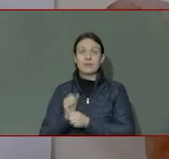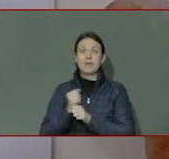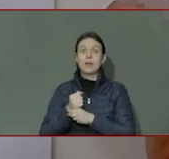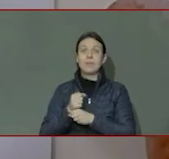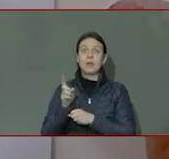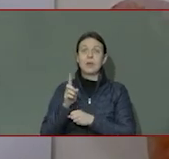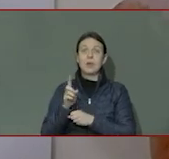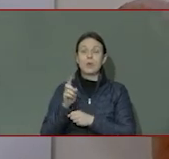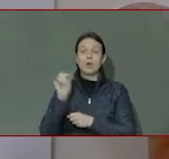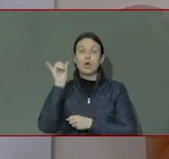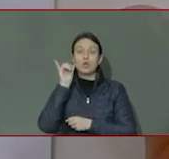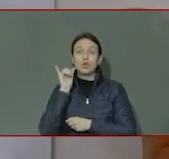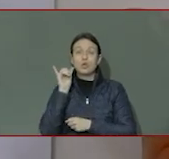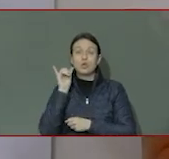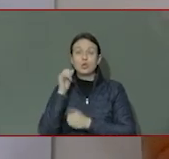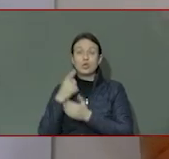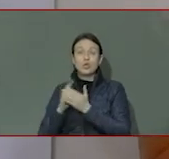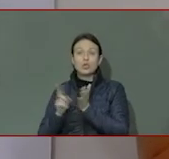of urine?